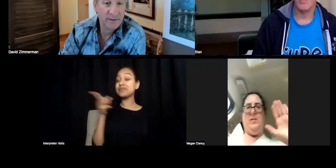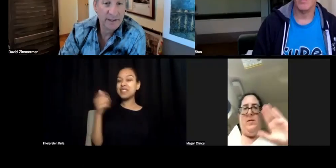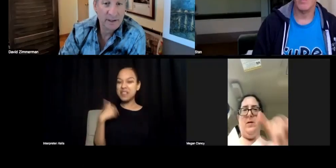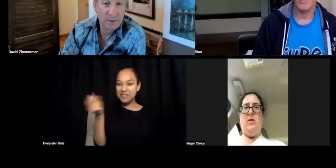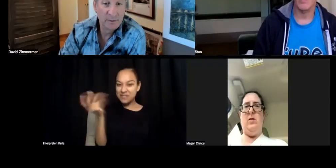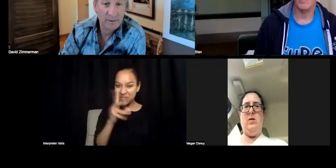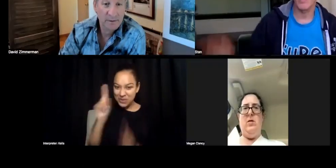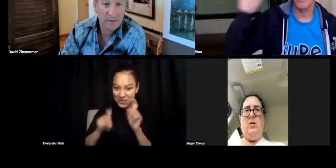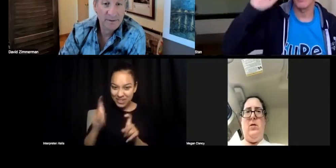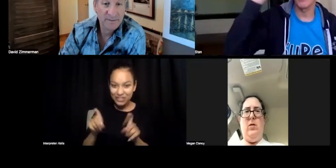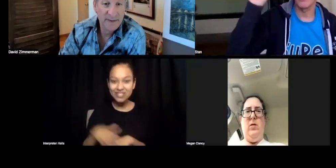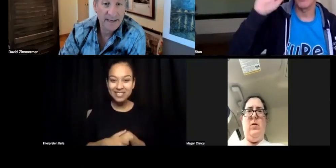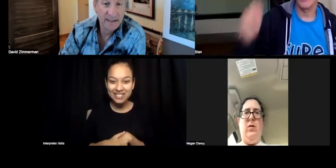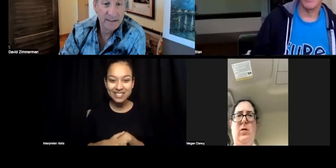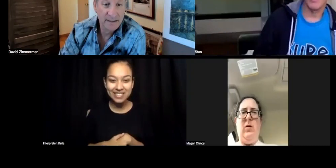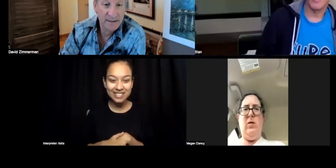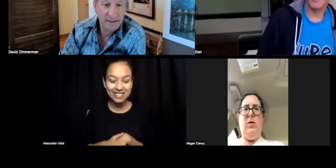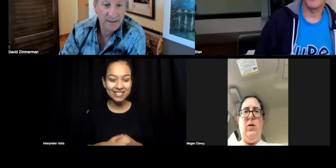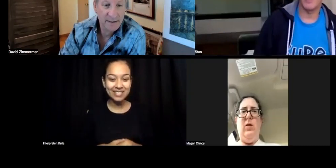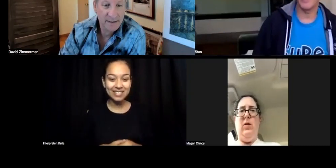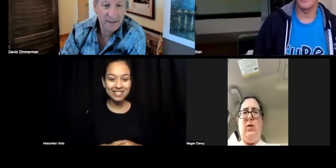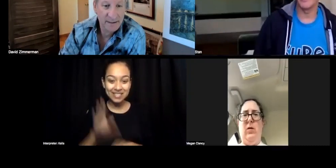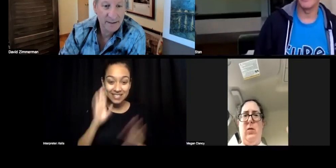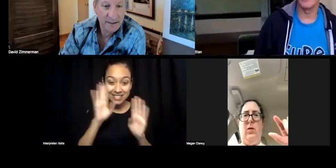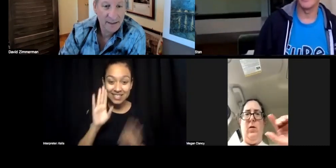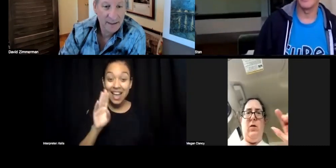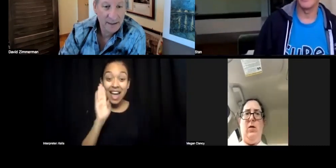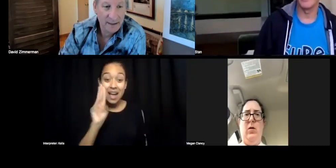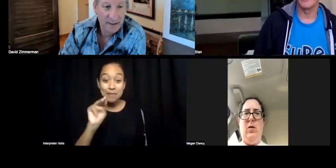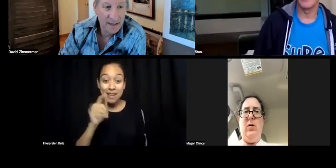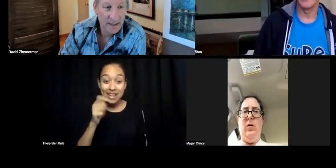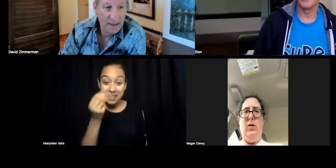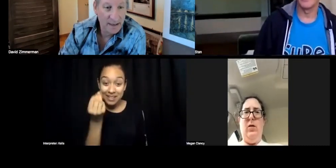here. Here we go. There's Megan. Hi, Megan.